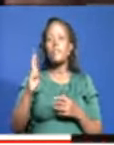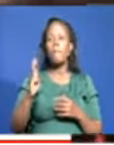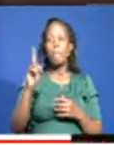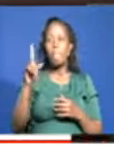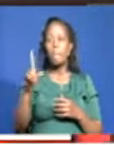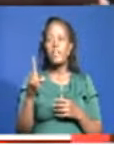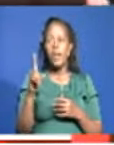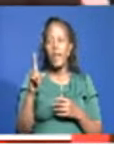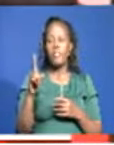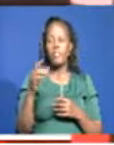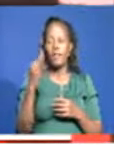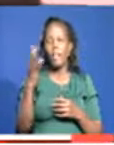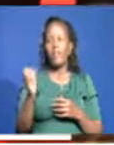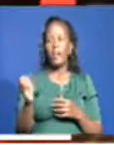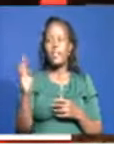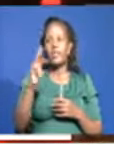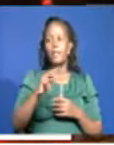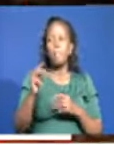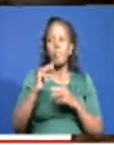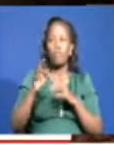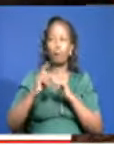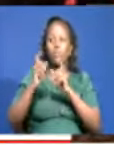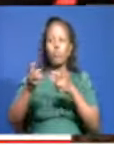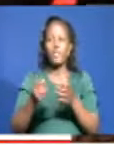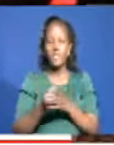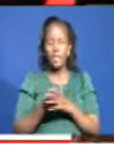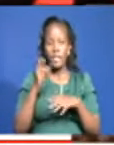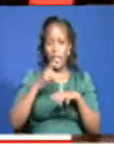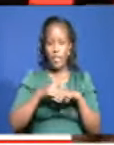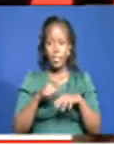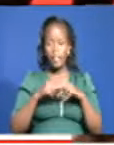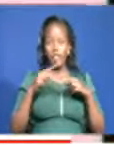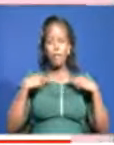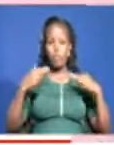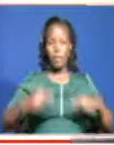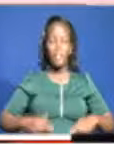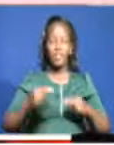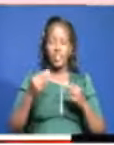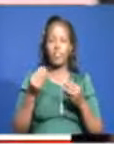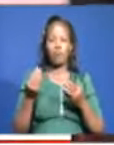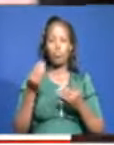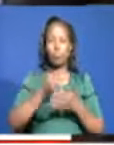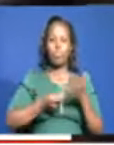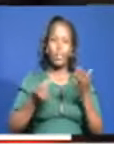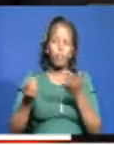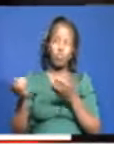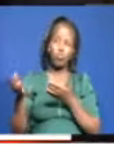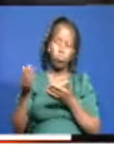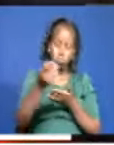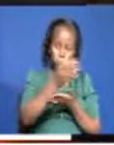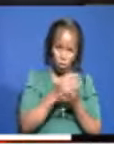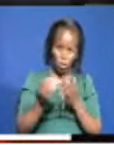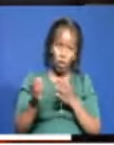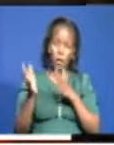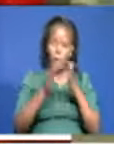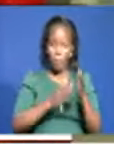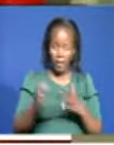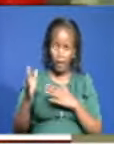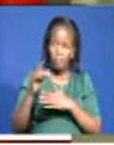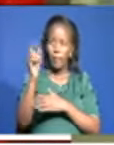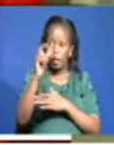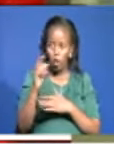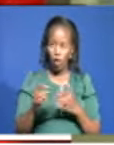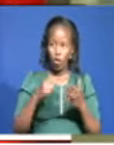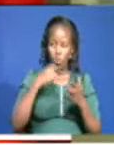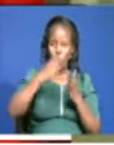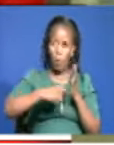30 million shillings. Speaking at a humanitarian initiative fundraising event organized by local manufacturers, manufacturers have singled